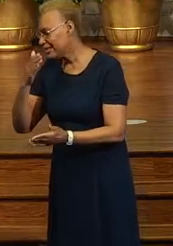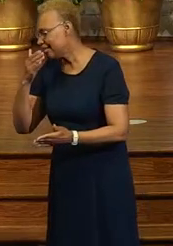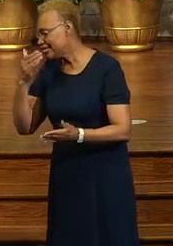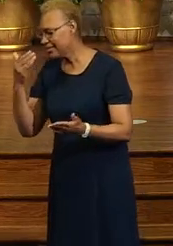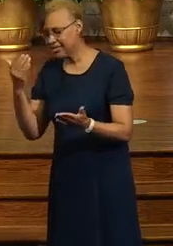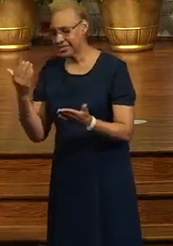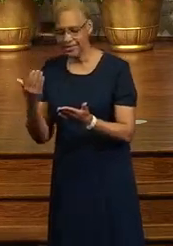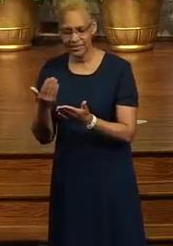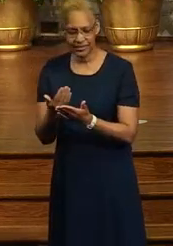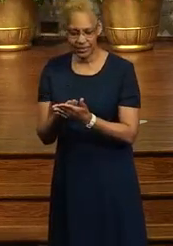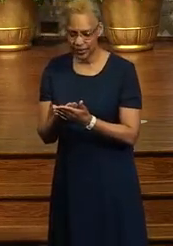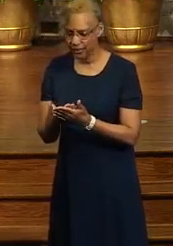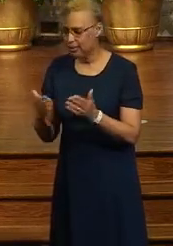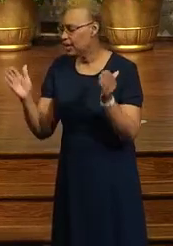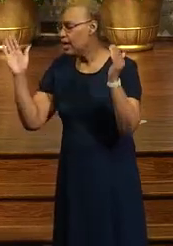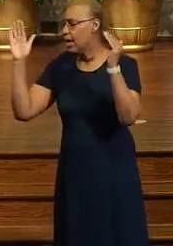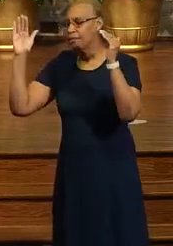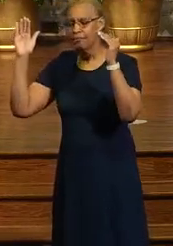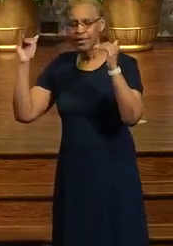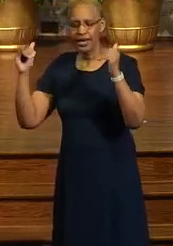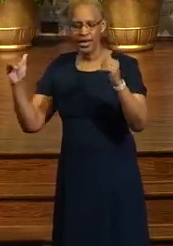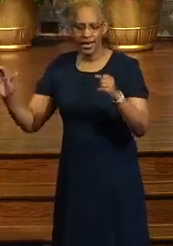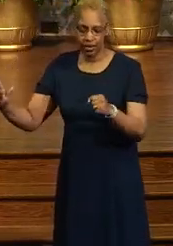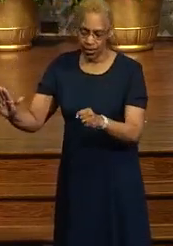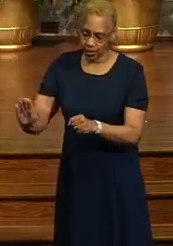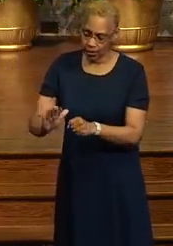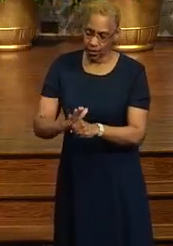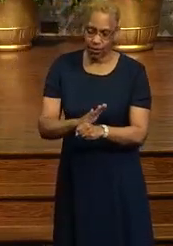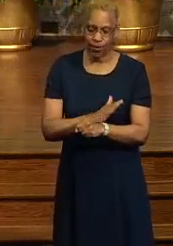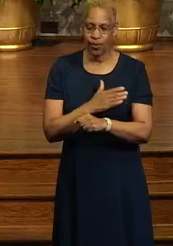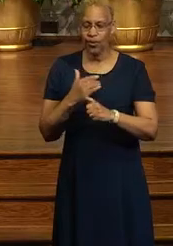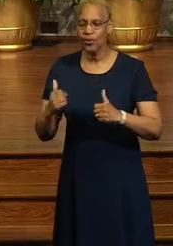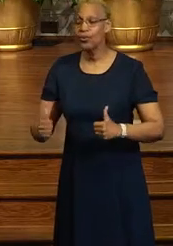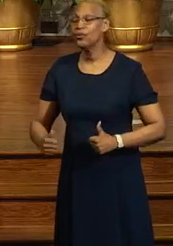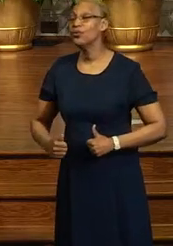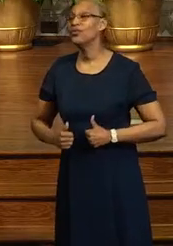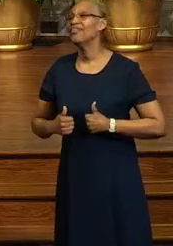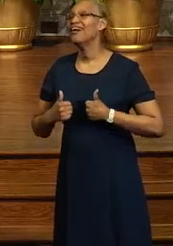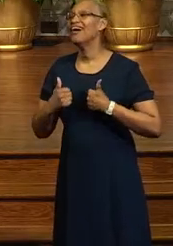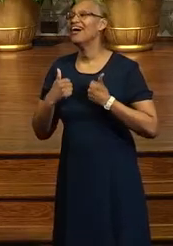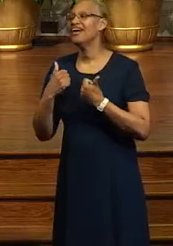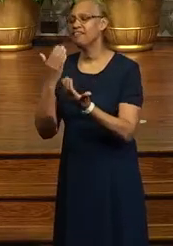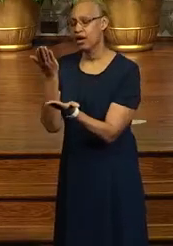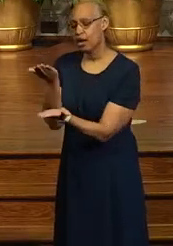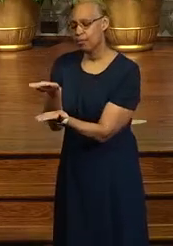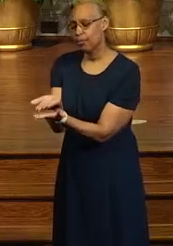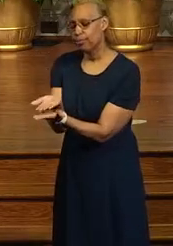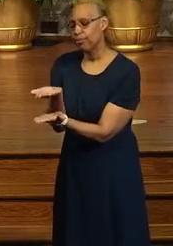Yeah.